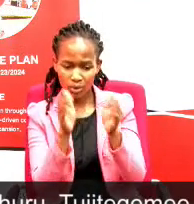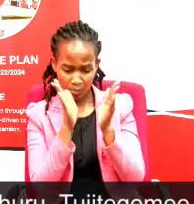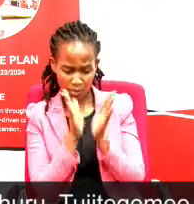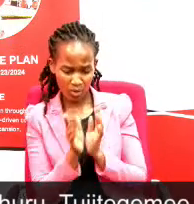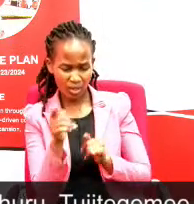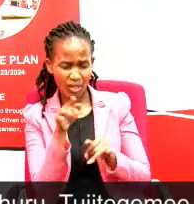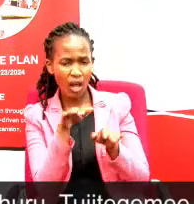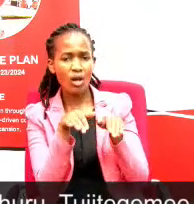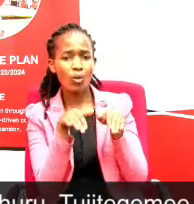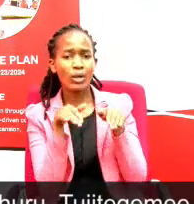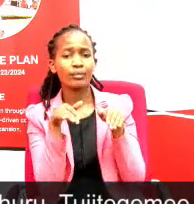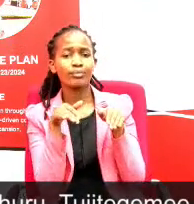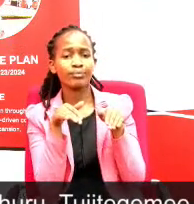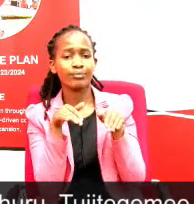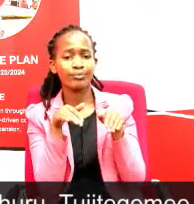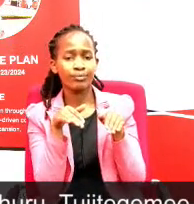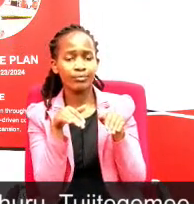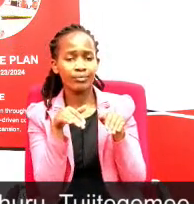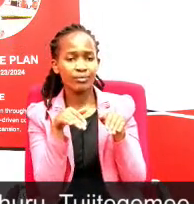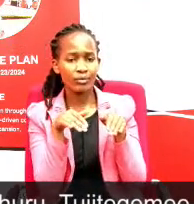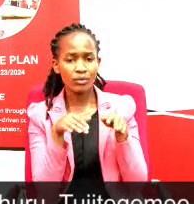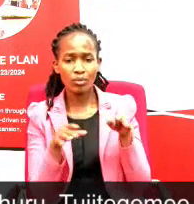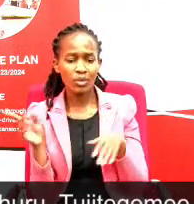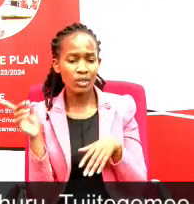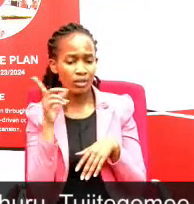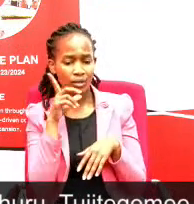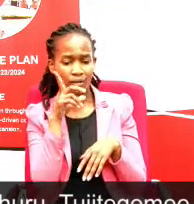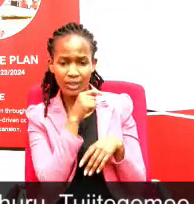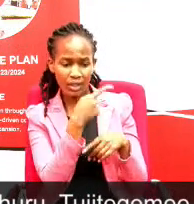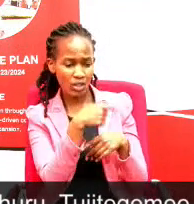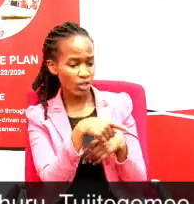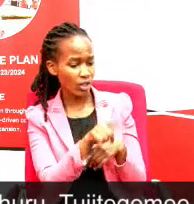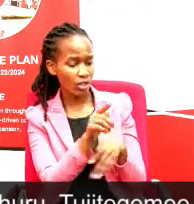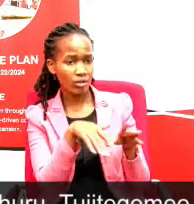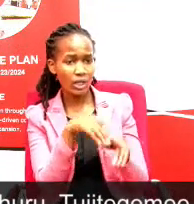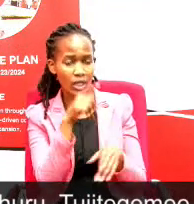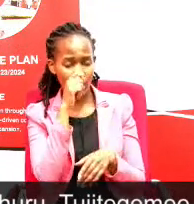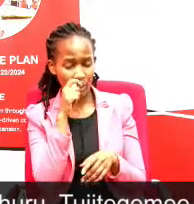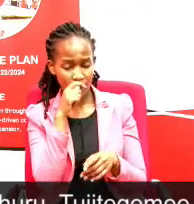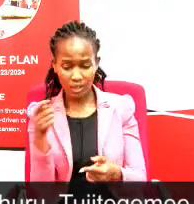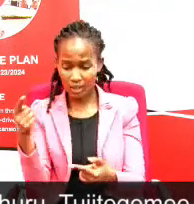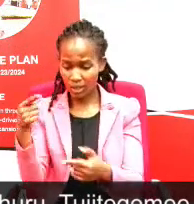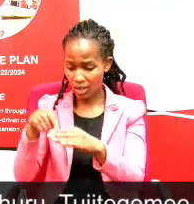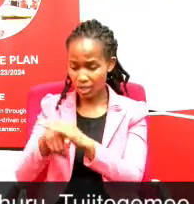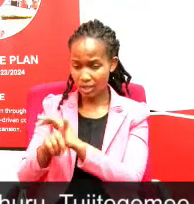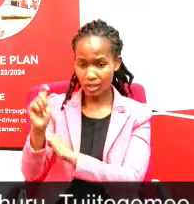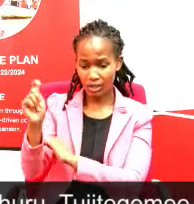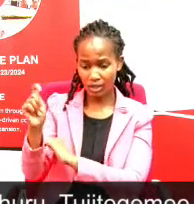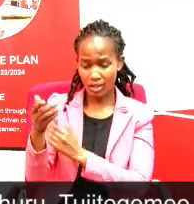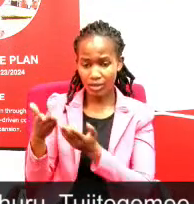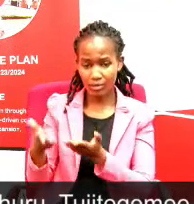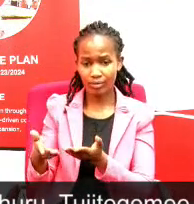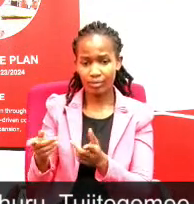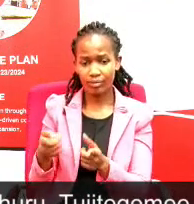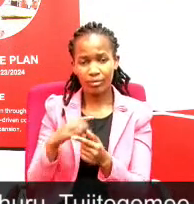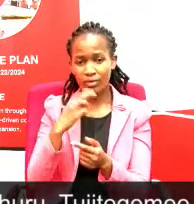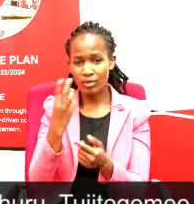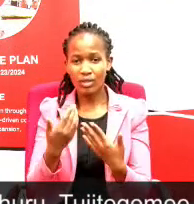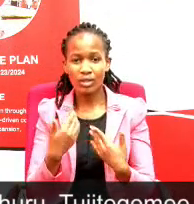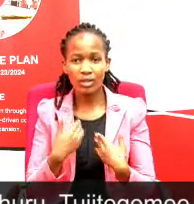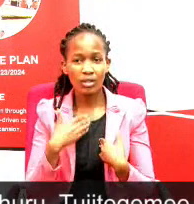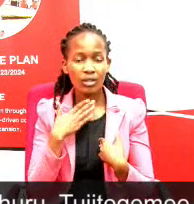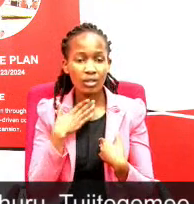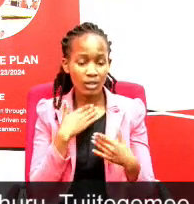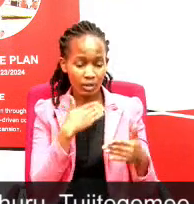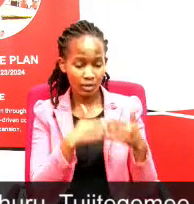being cleared in Tanzania and then being cleared again in Kenya. Speedboat to be provided with since it's a sea